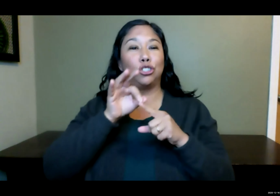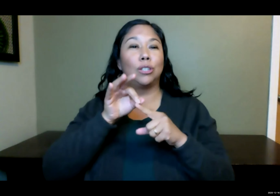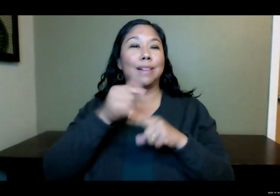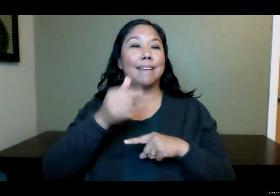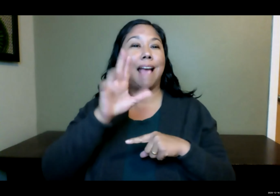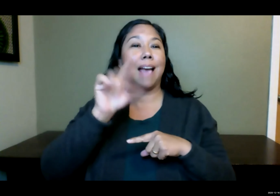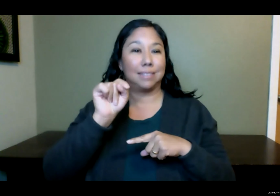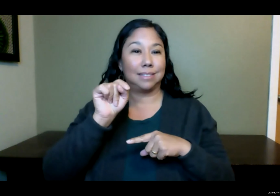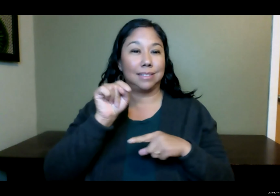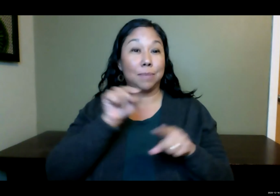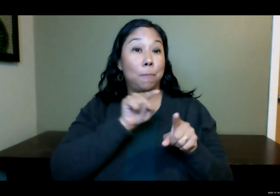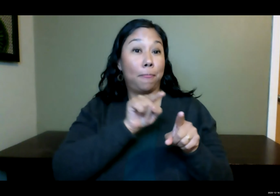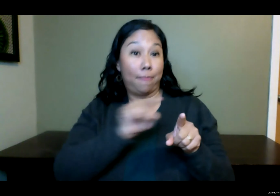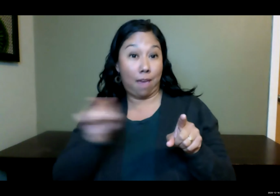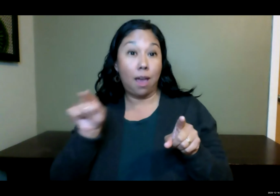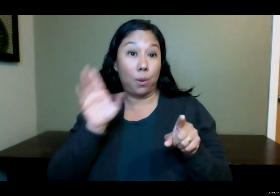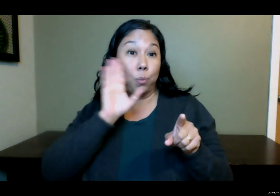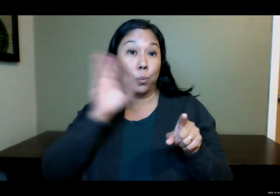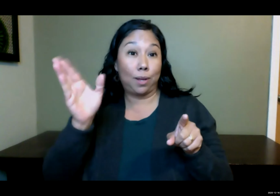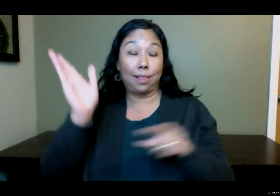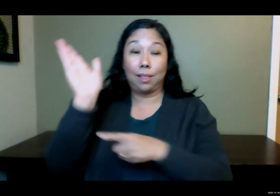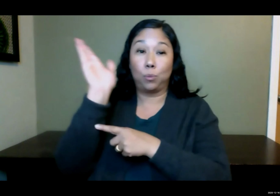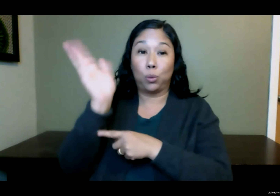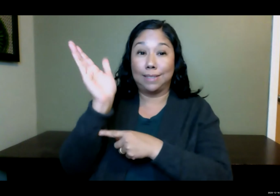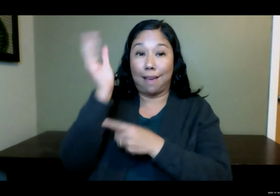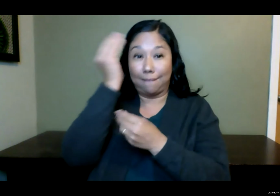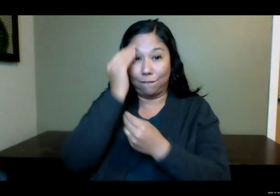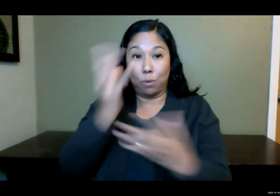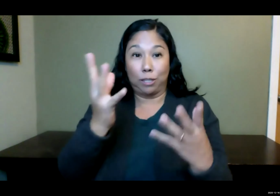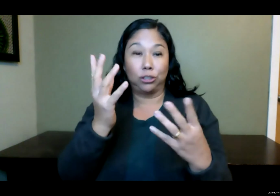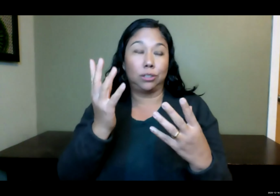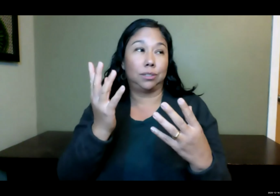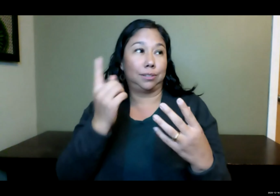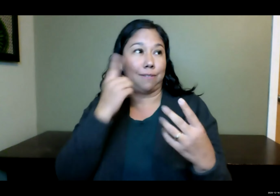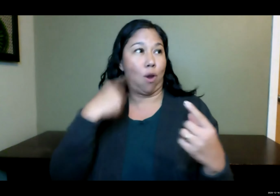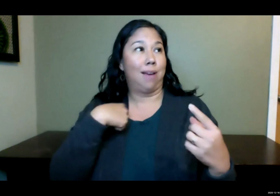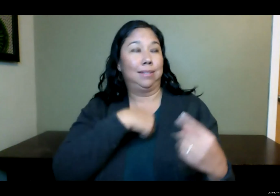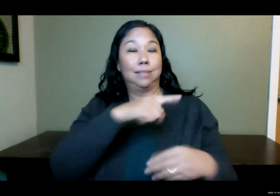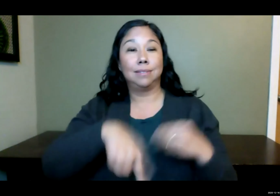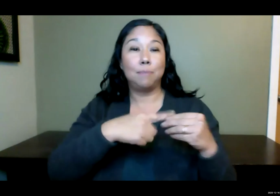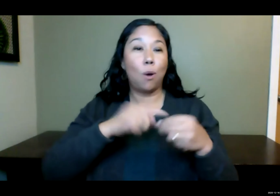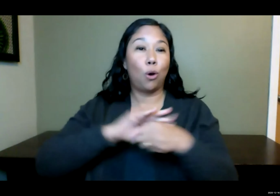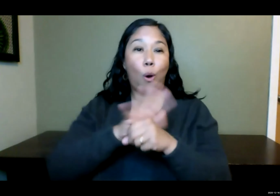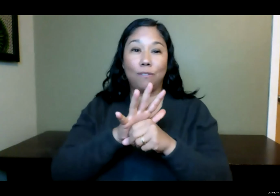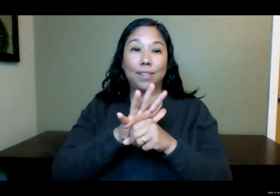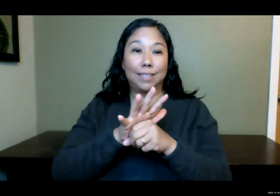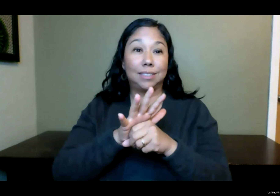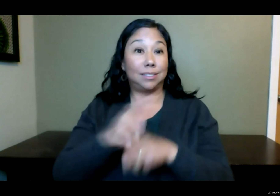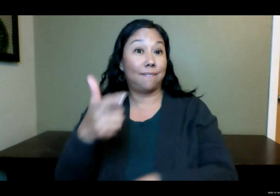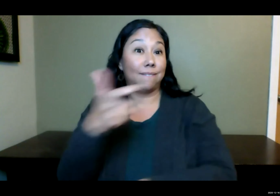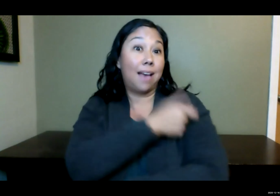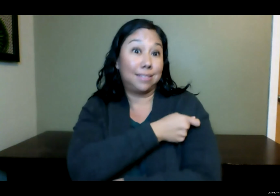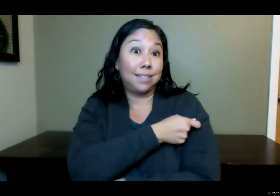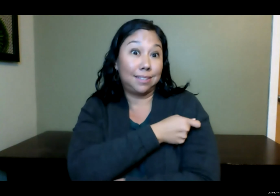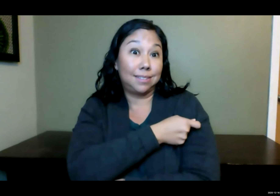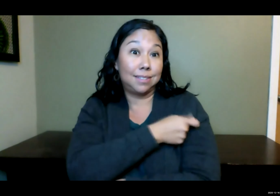And they are going to present information to us about the COVID-19 vaccines,